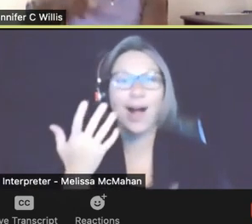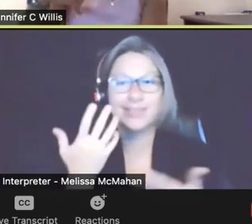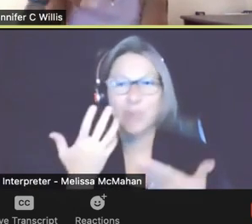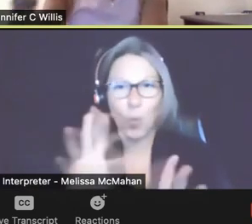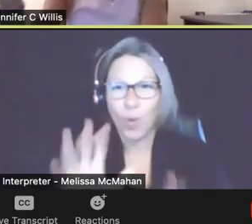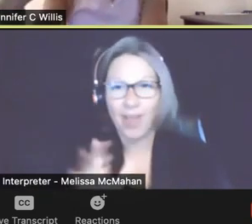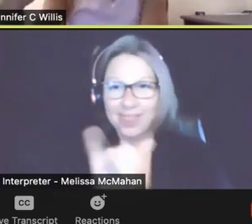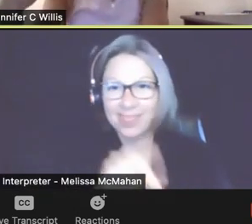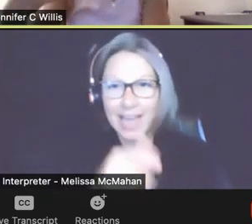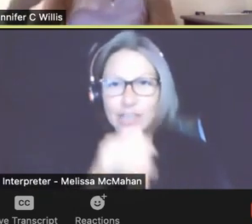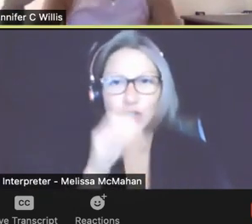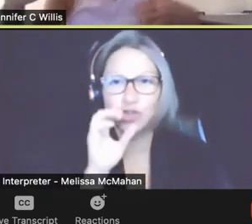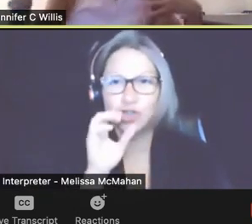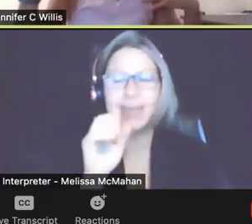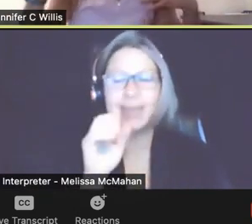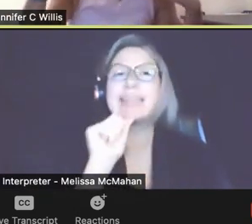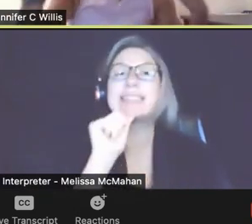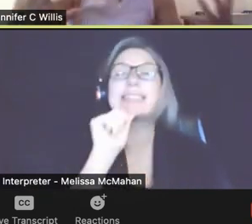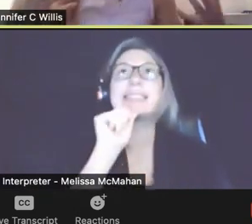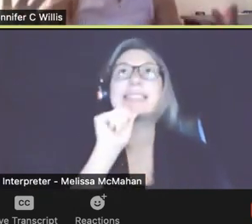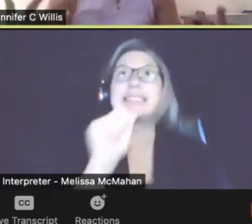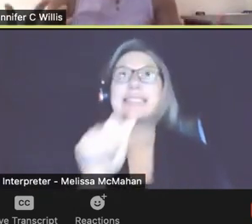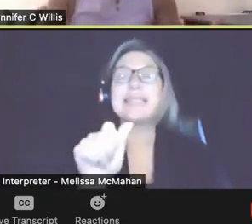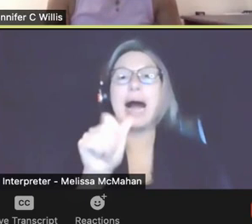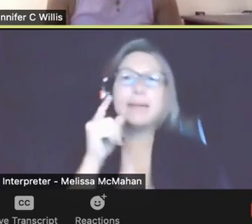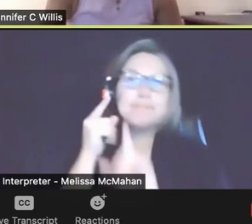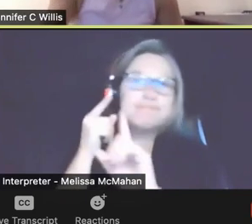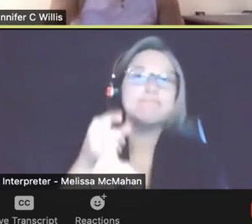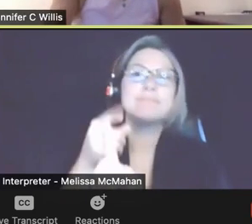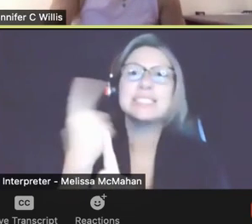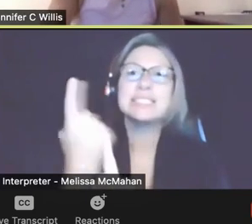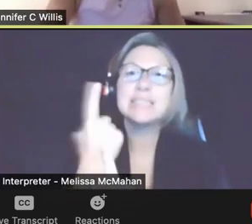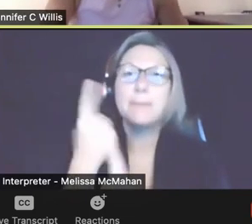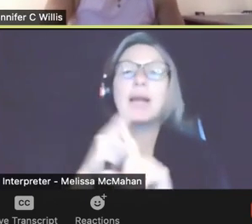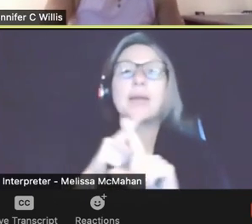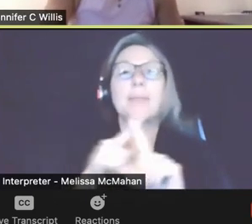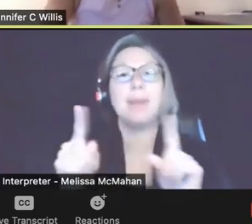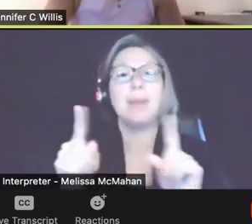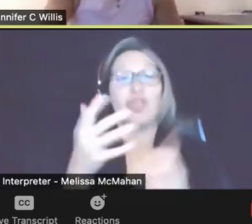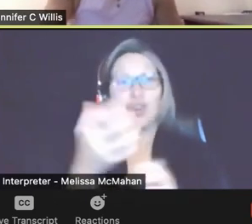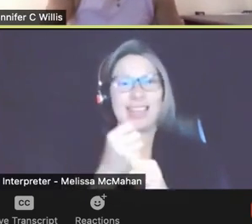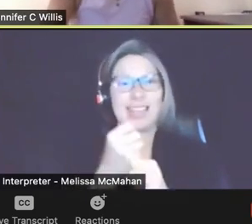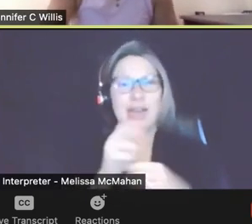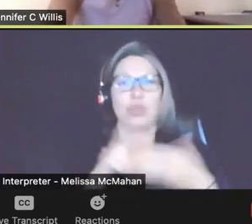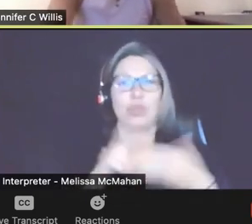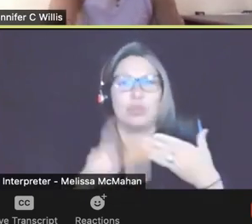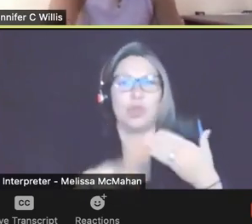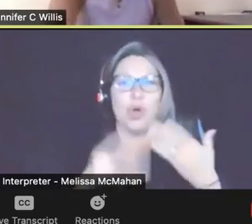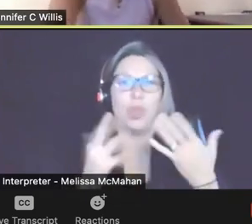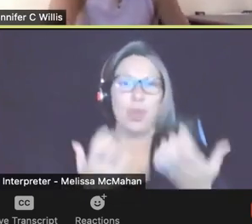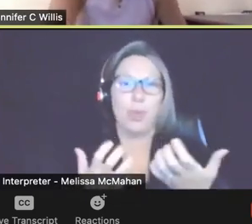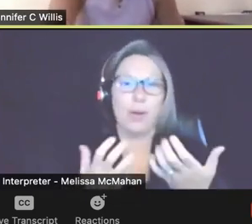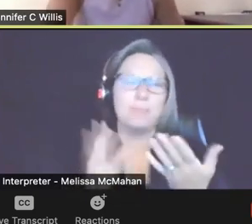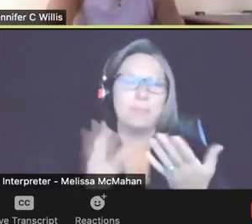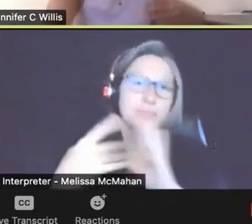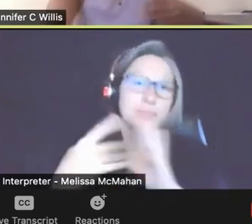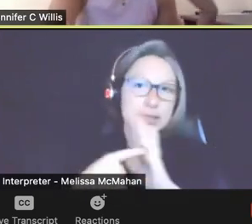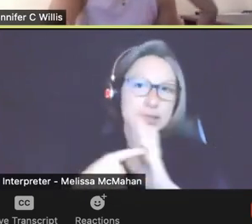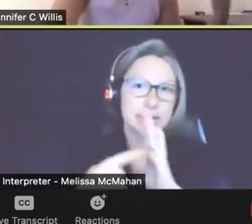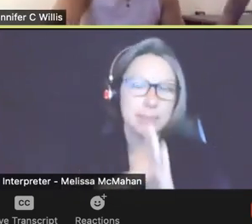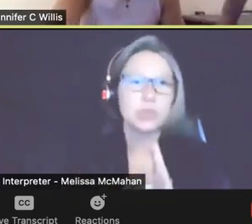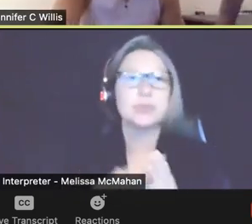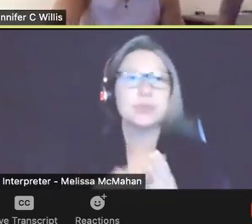it's not directed at somebody, it's just achieving a desired result. And so some examples for this